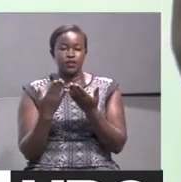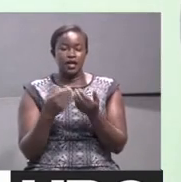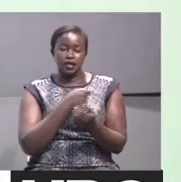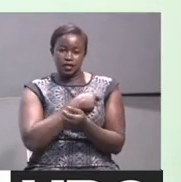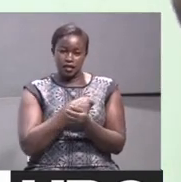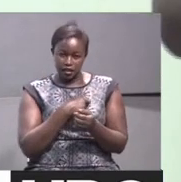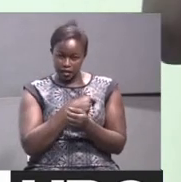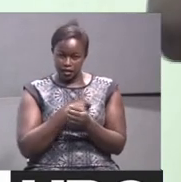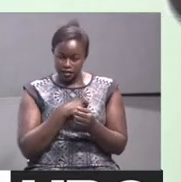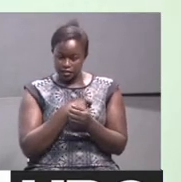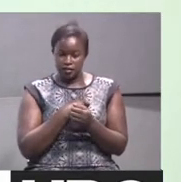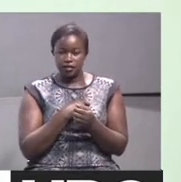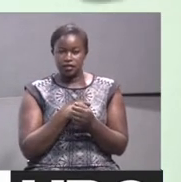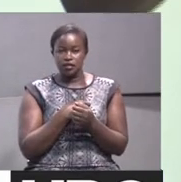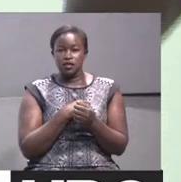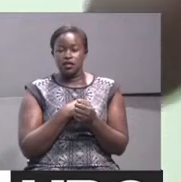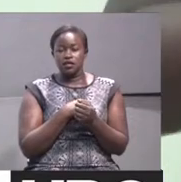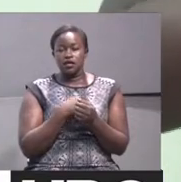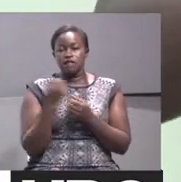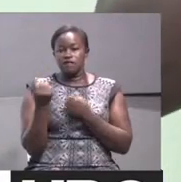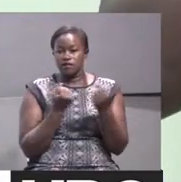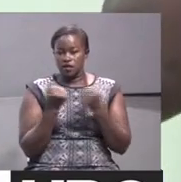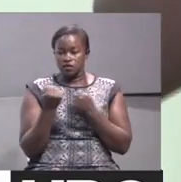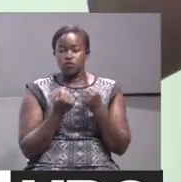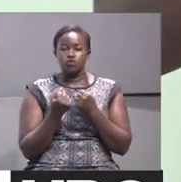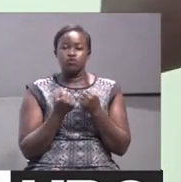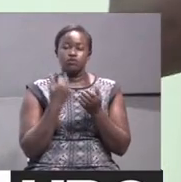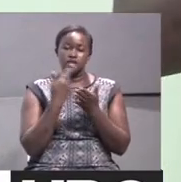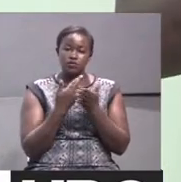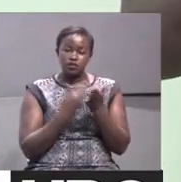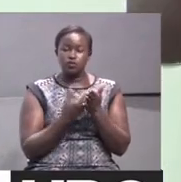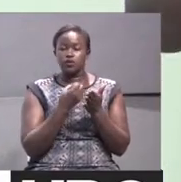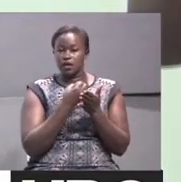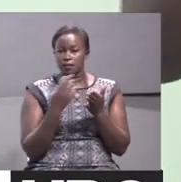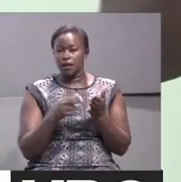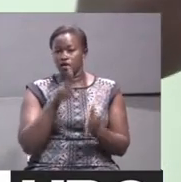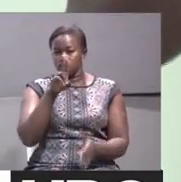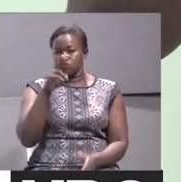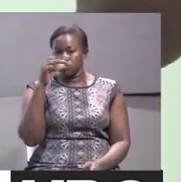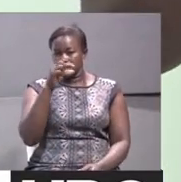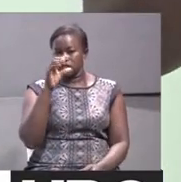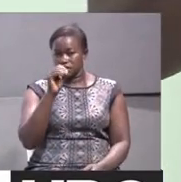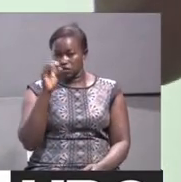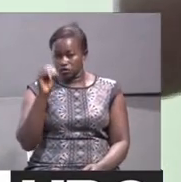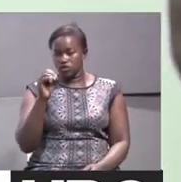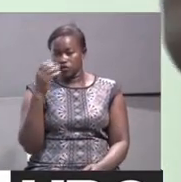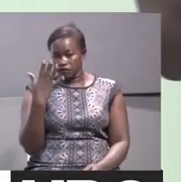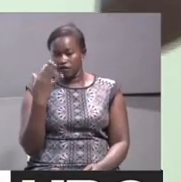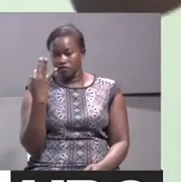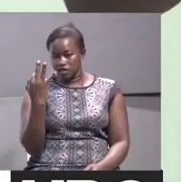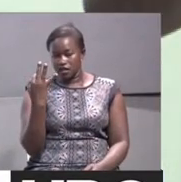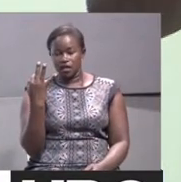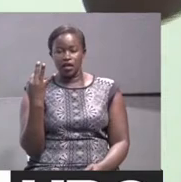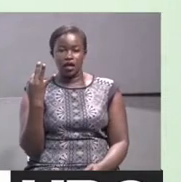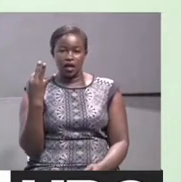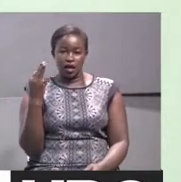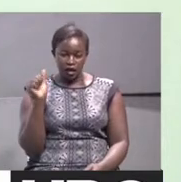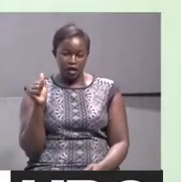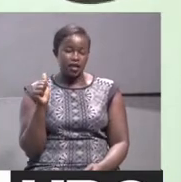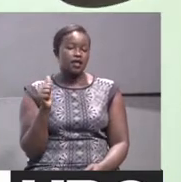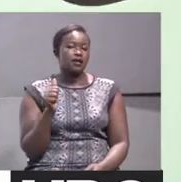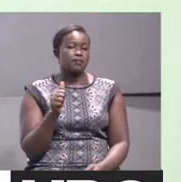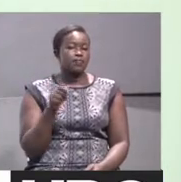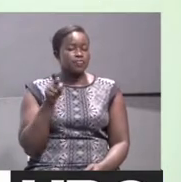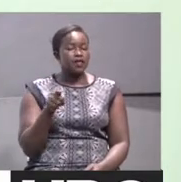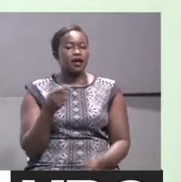delegates. That is motor vehicle registration number UG0053N that